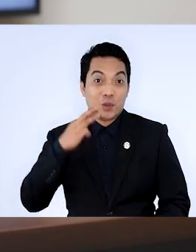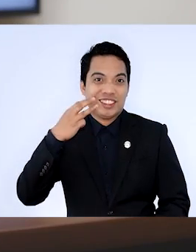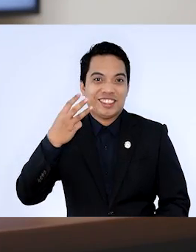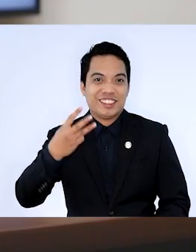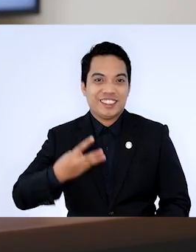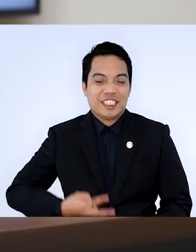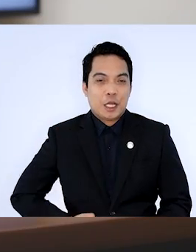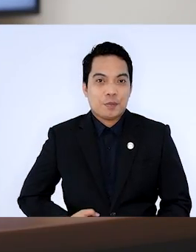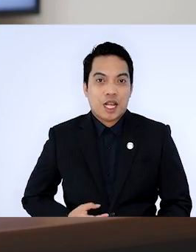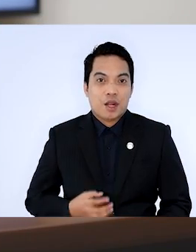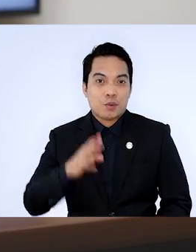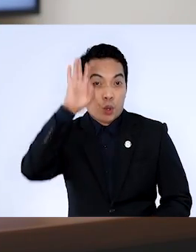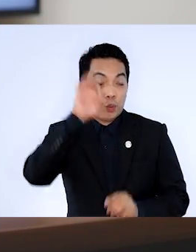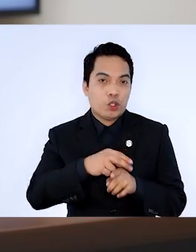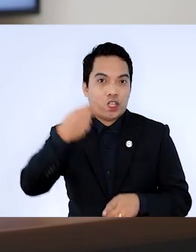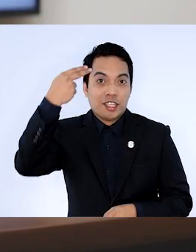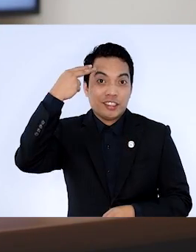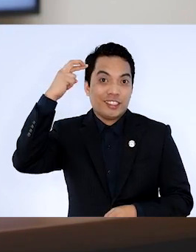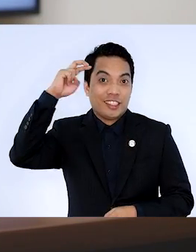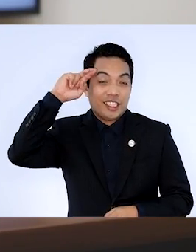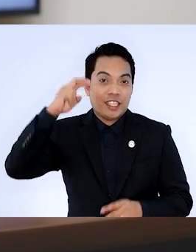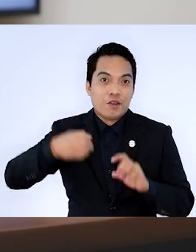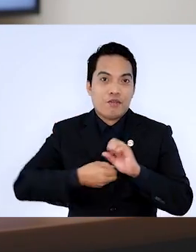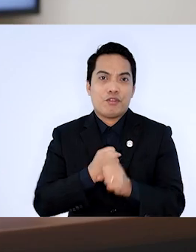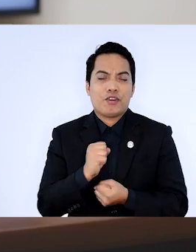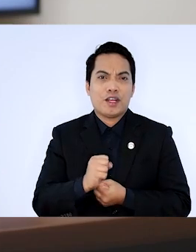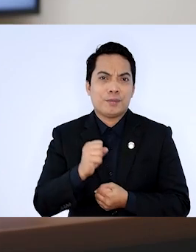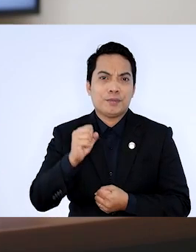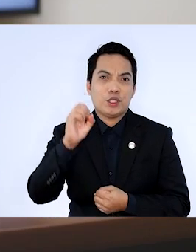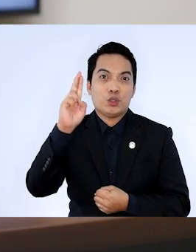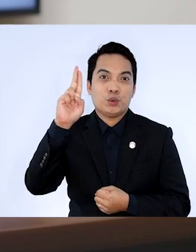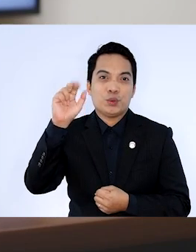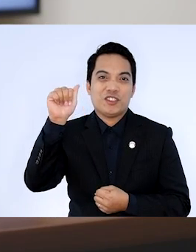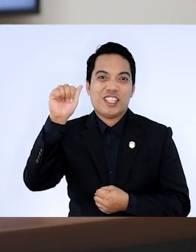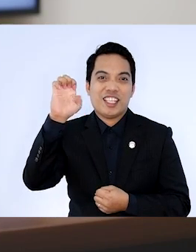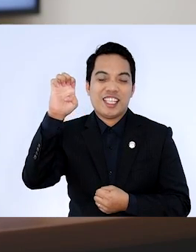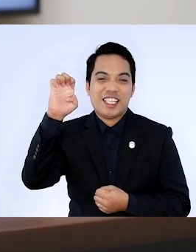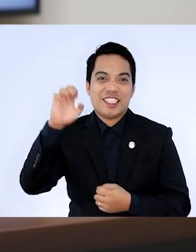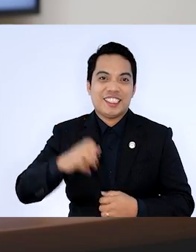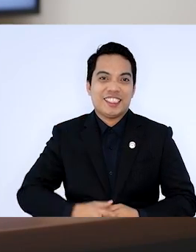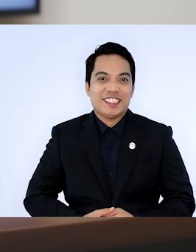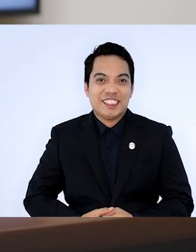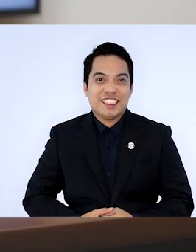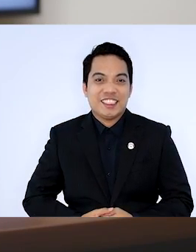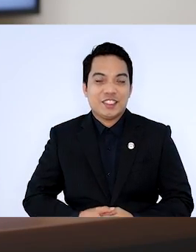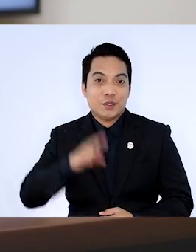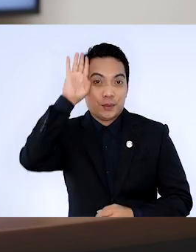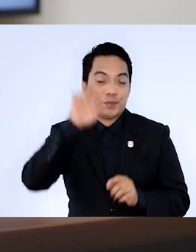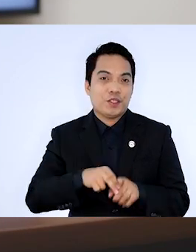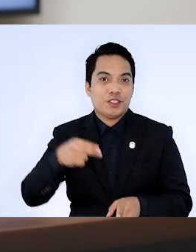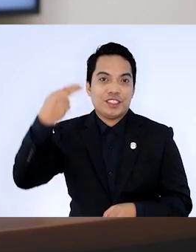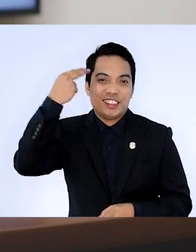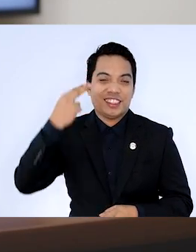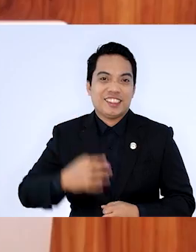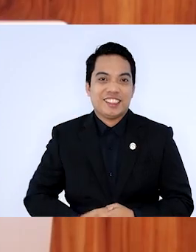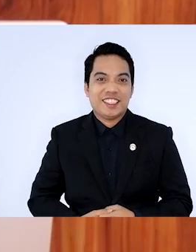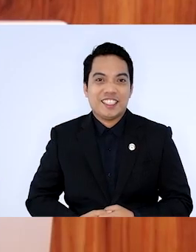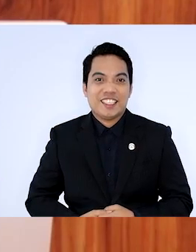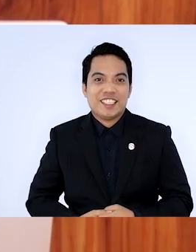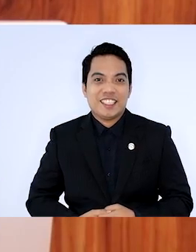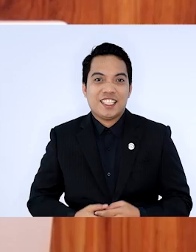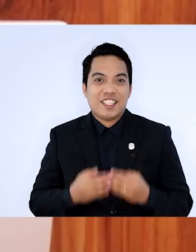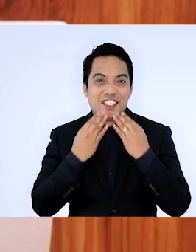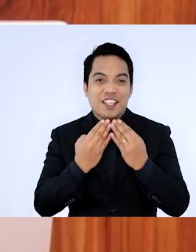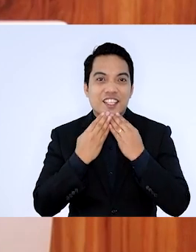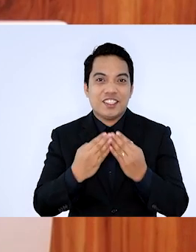Welcome back. Here's Brother Haji Rieta from our satellite studio in United Arab Emirates. Brother Haji.